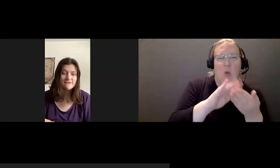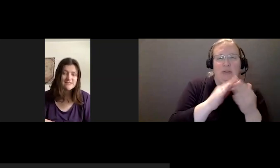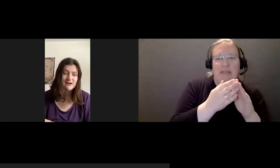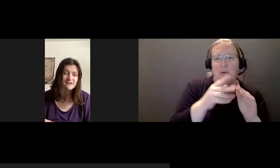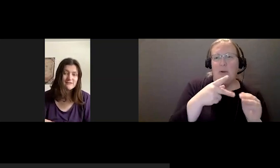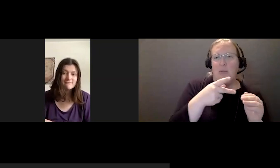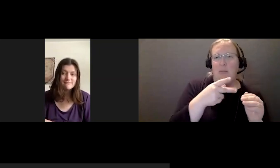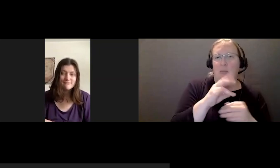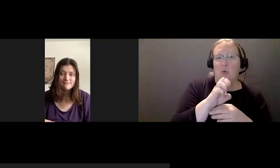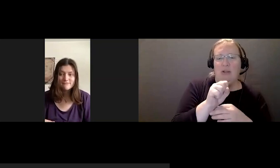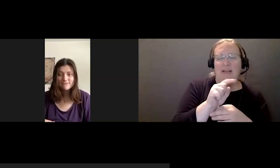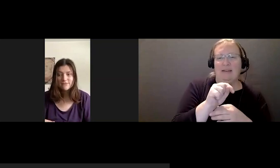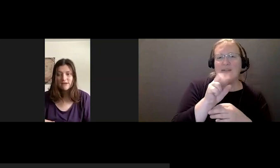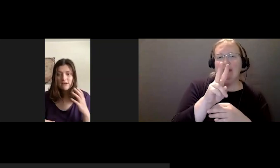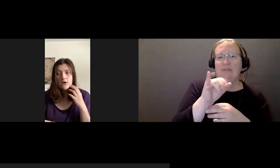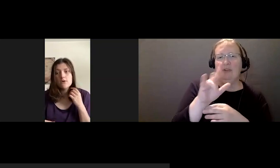her service dog.